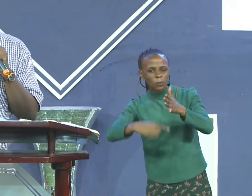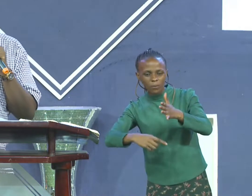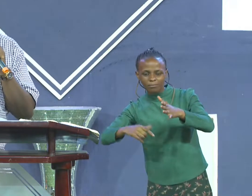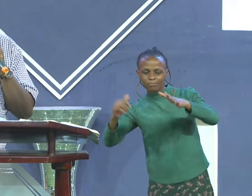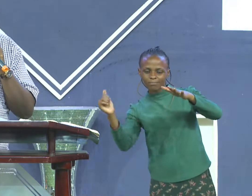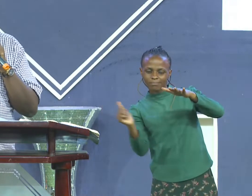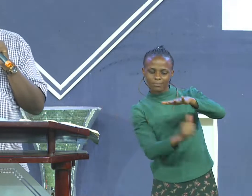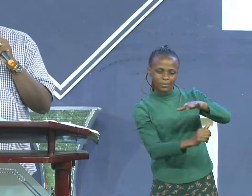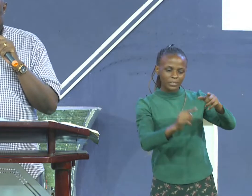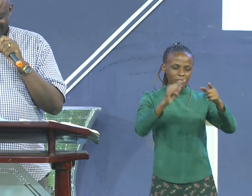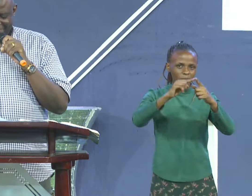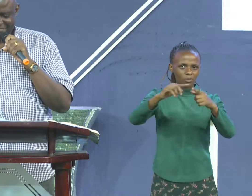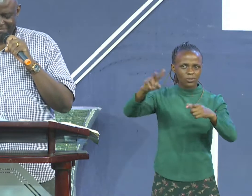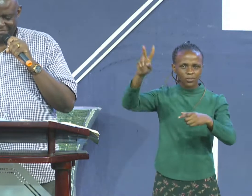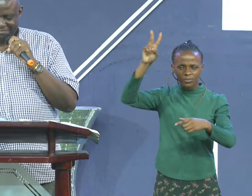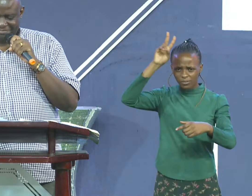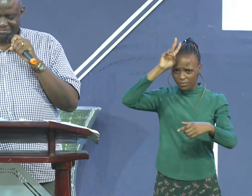village.